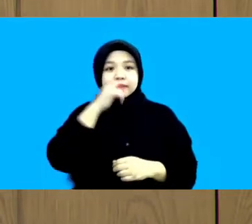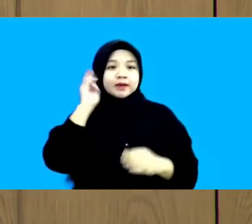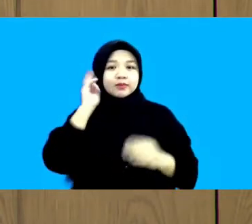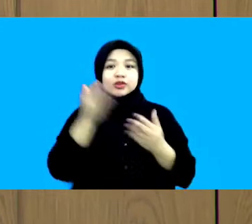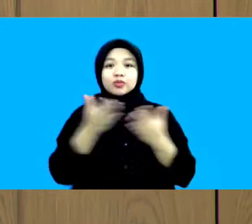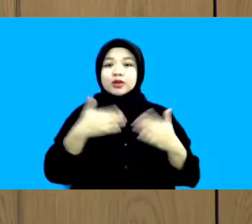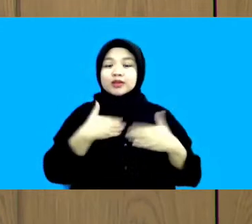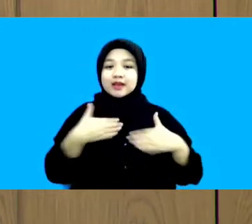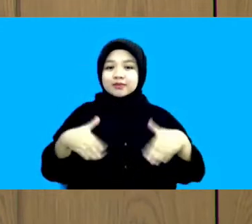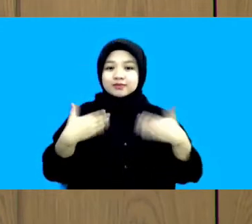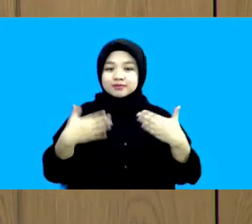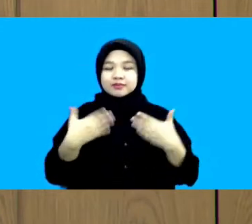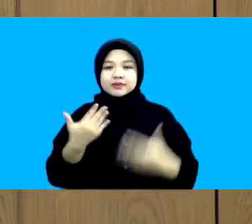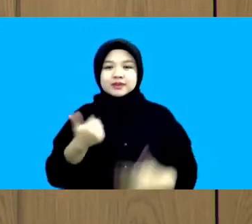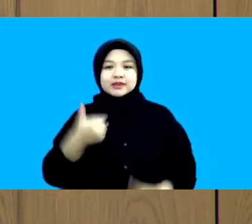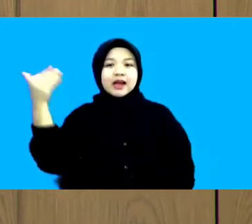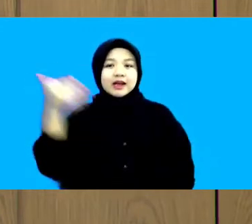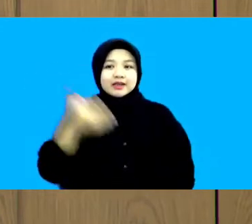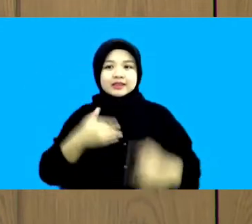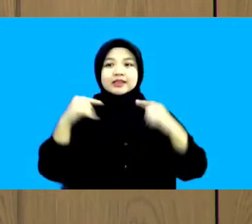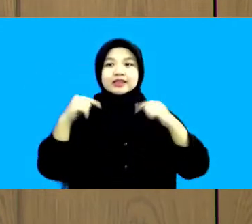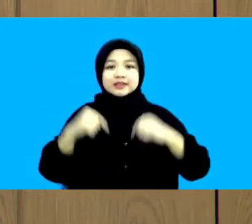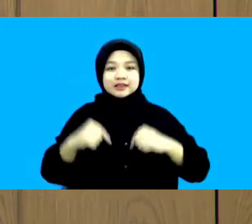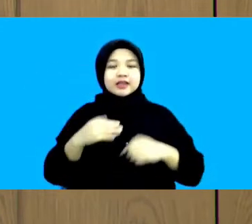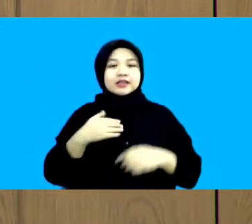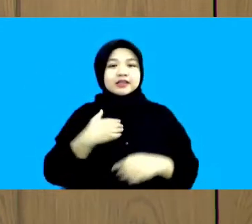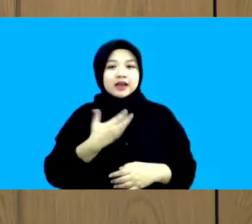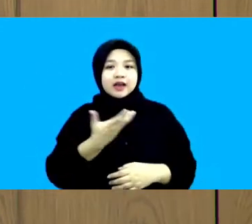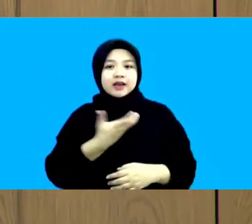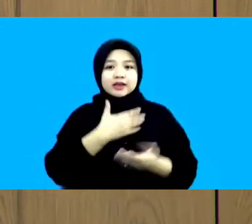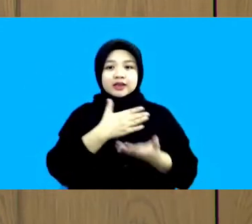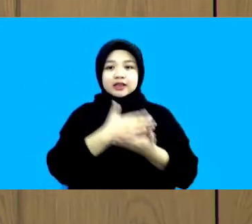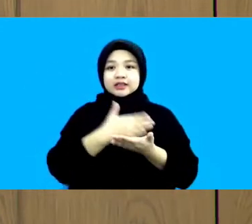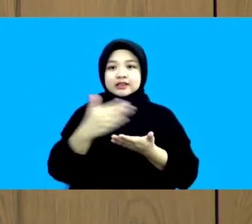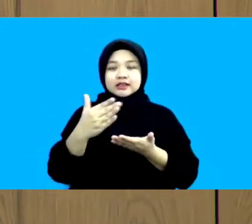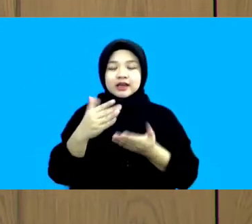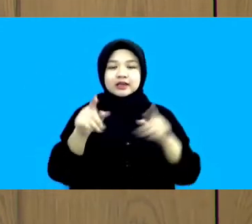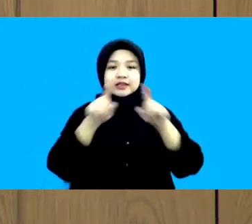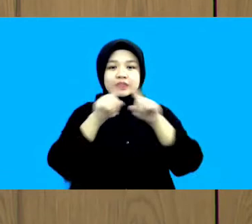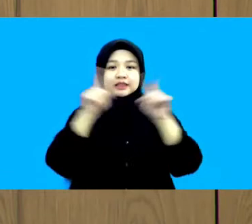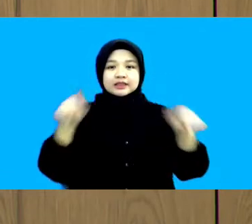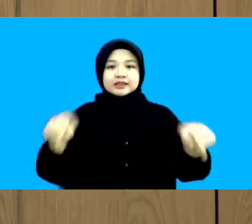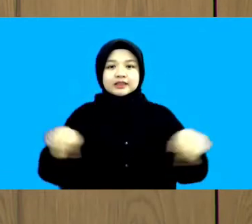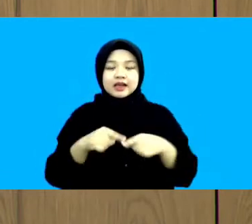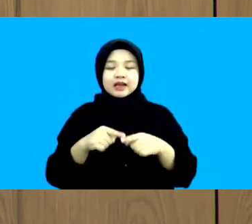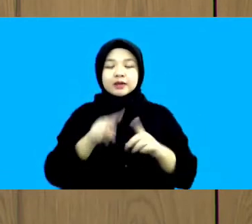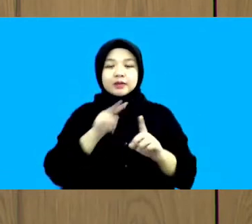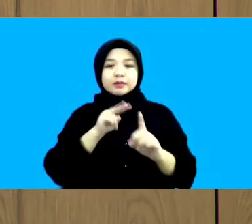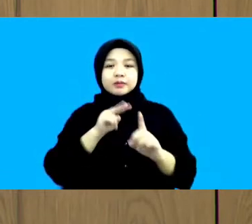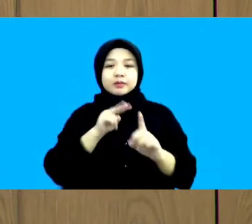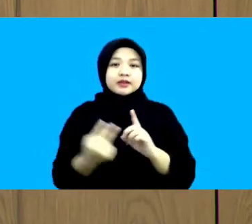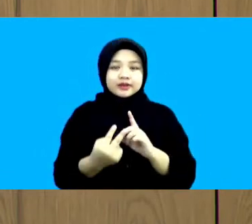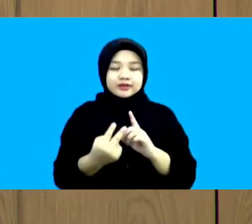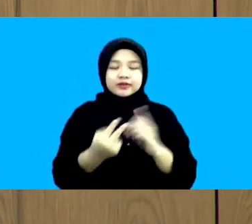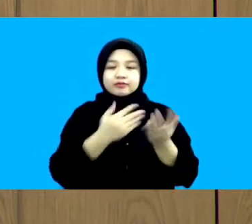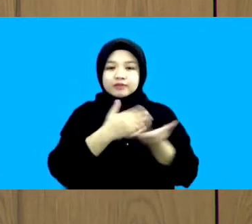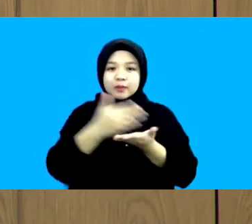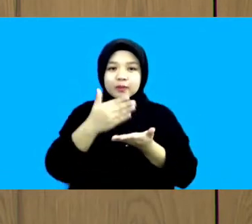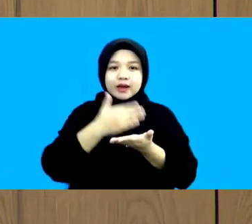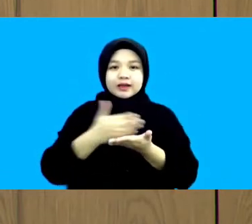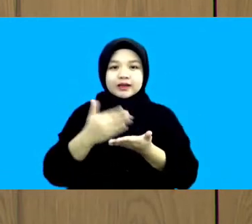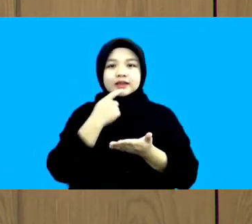here, and I would like to share slightly our perspectives on fiscal policies